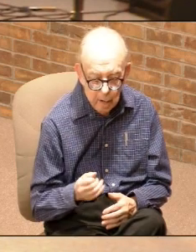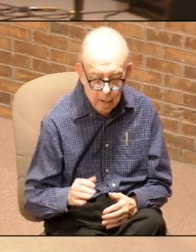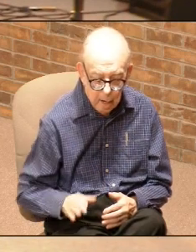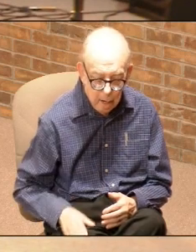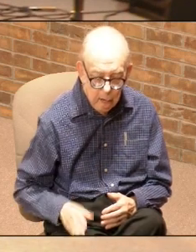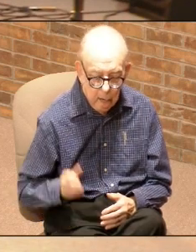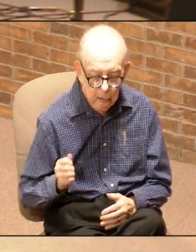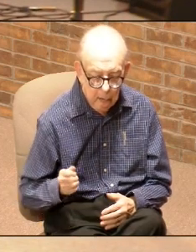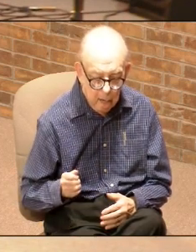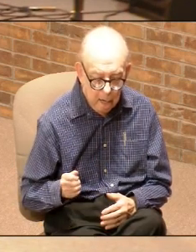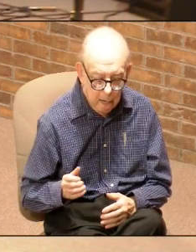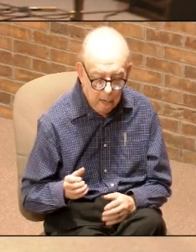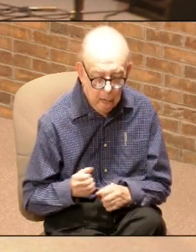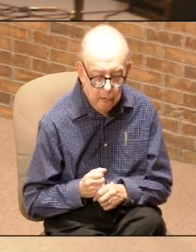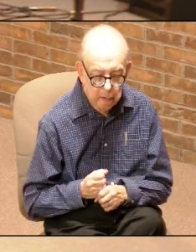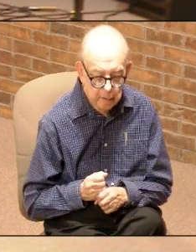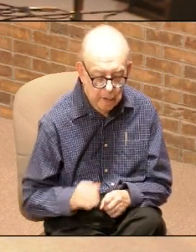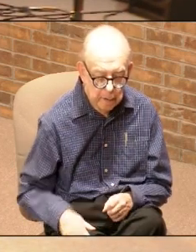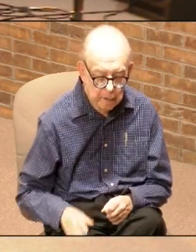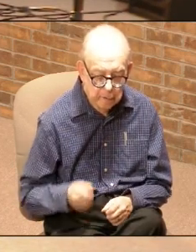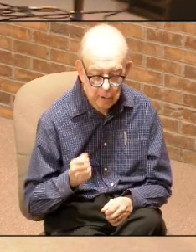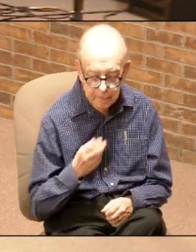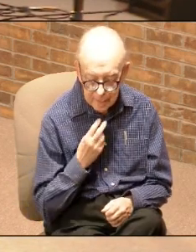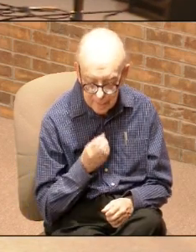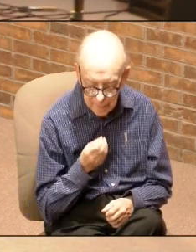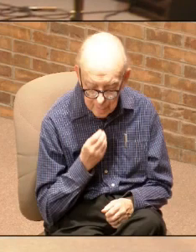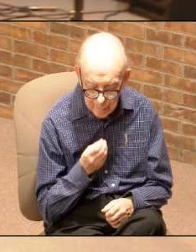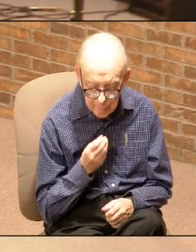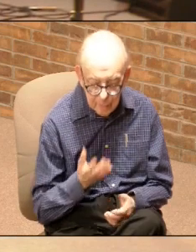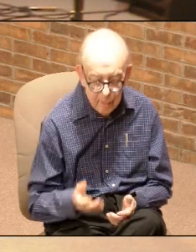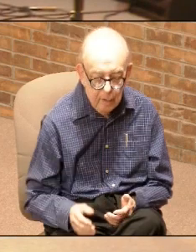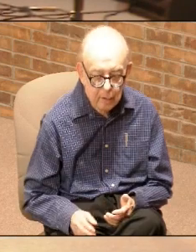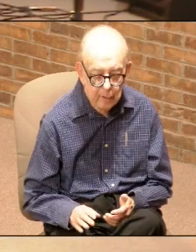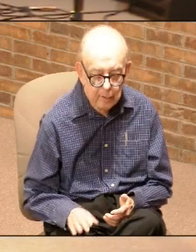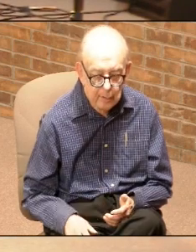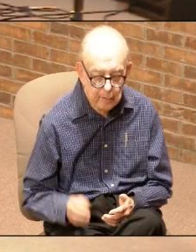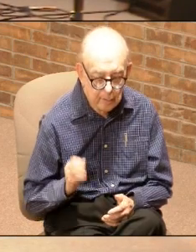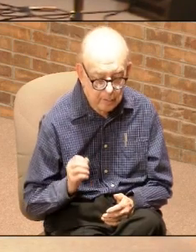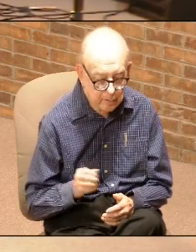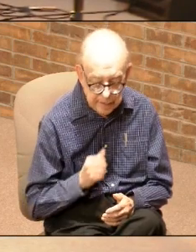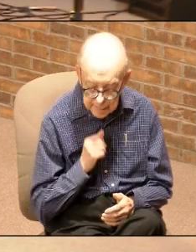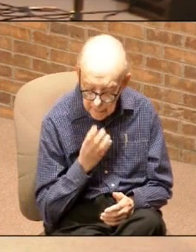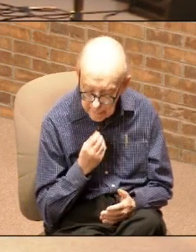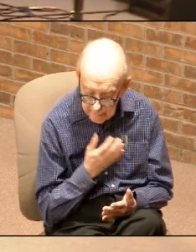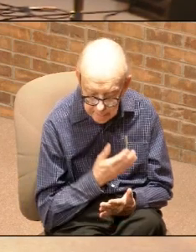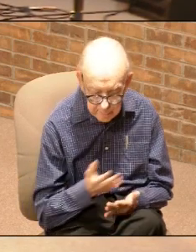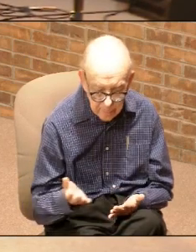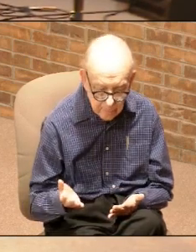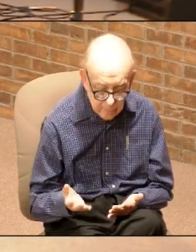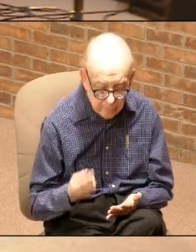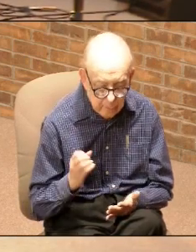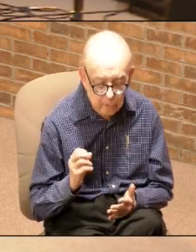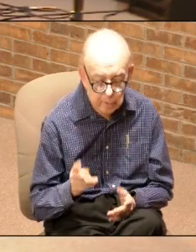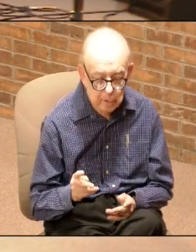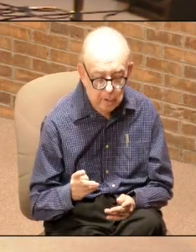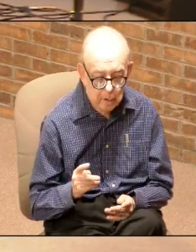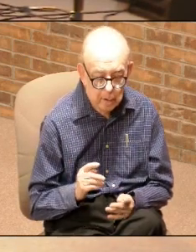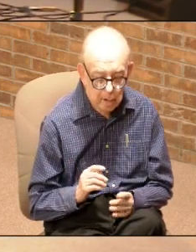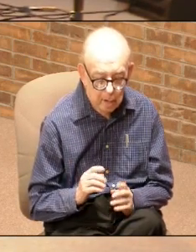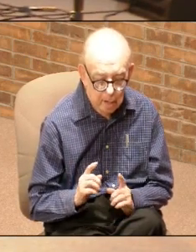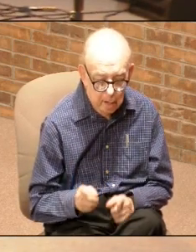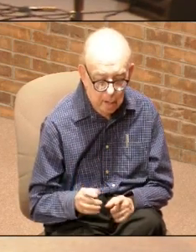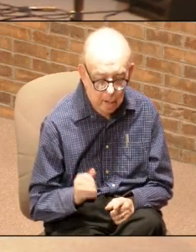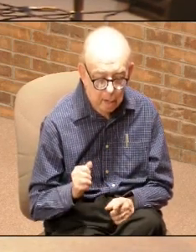I've been trying to get this dog to eat, and this dog just isn't eating anything. So I thought, okay, let's